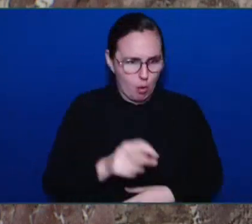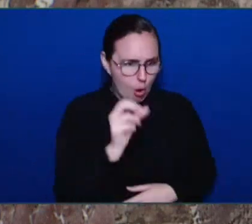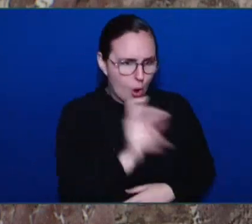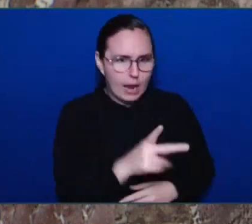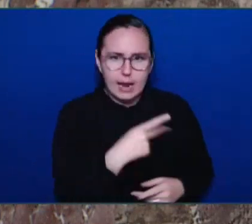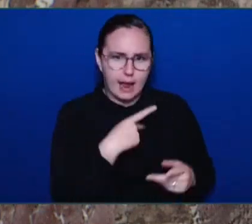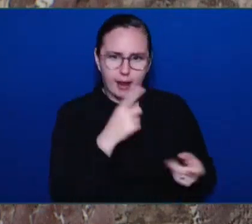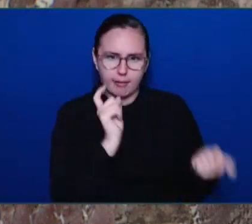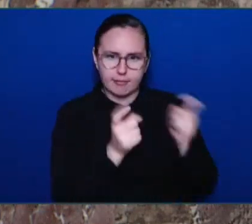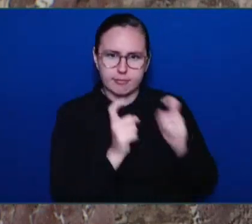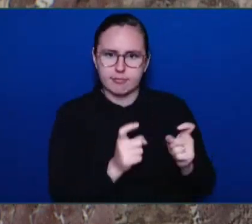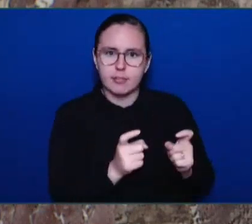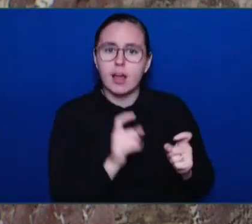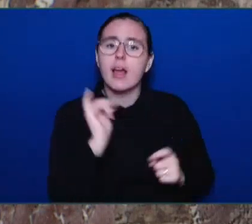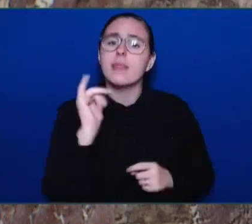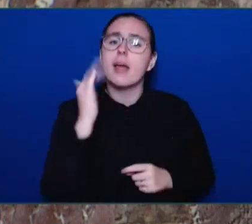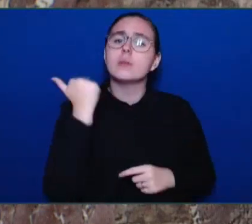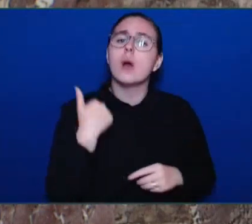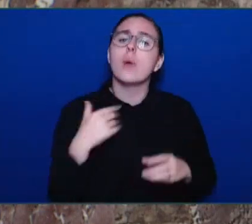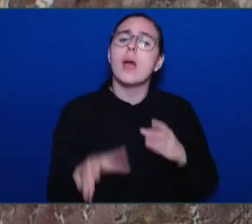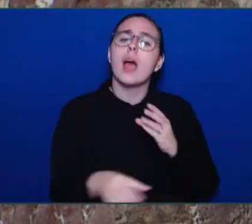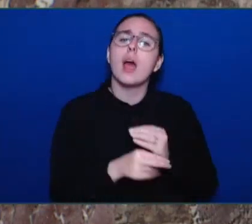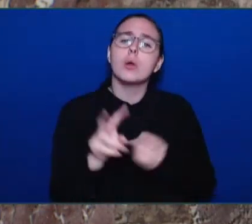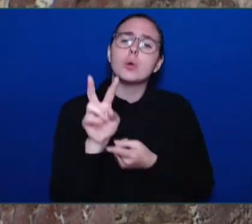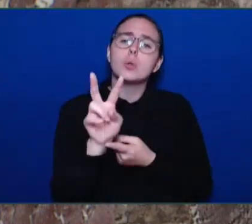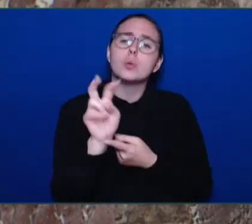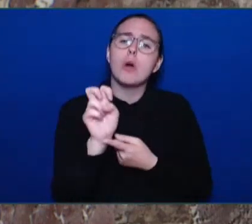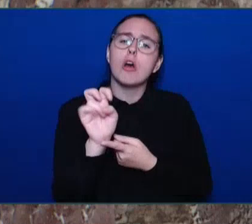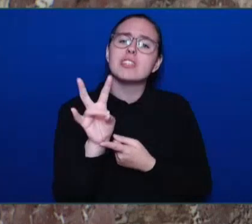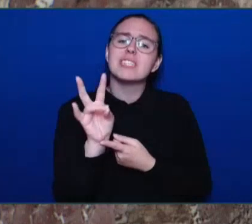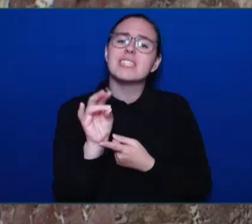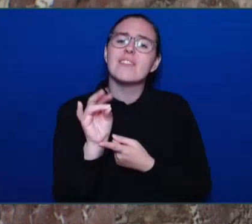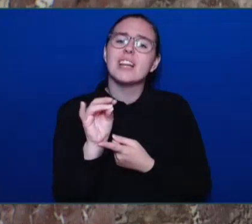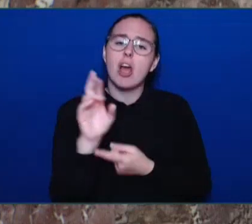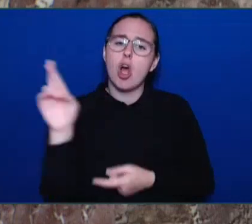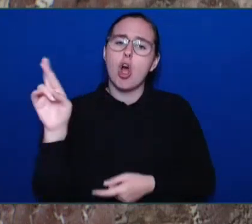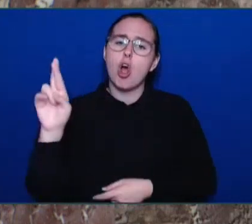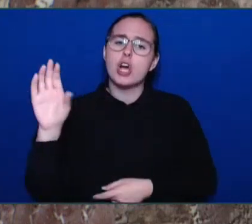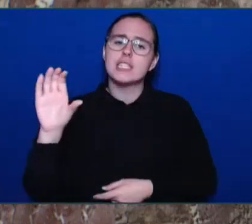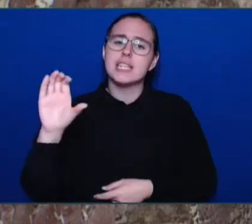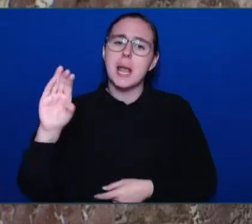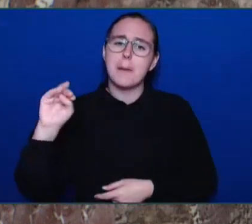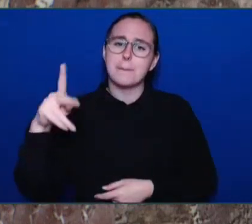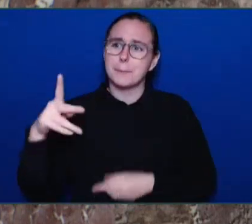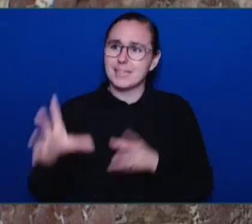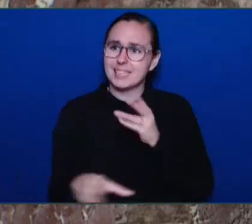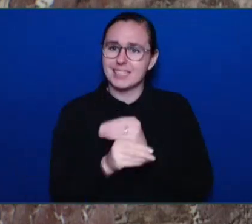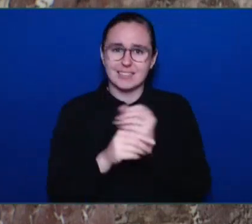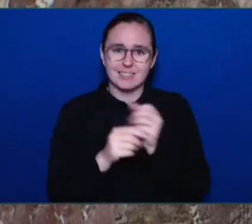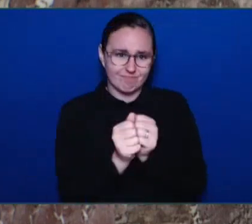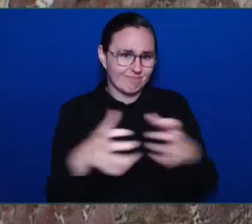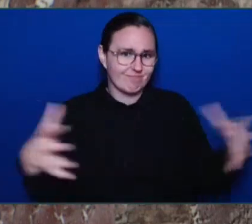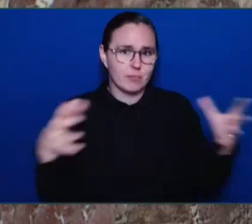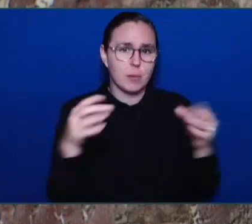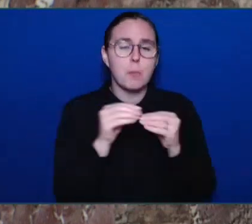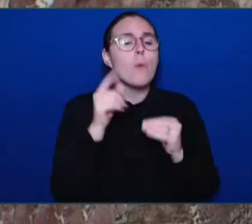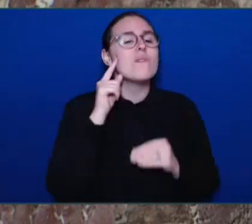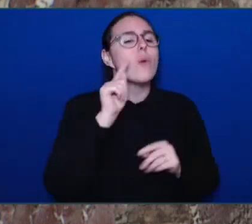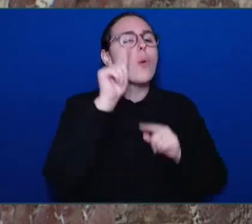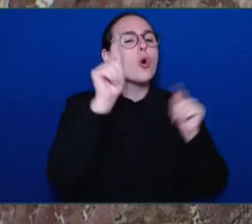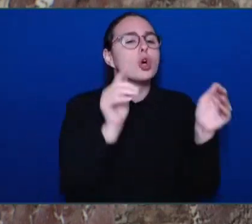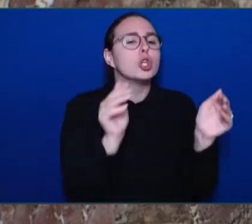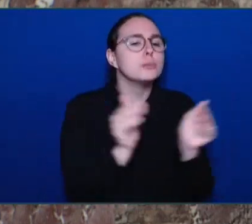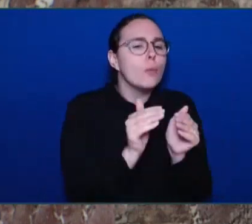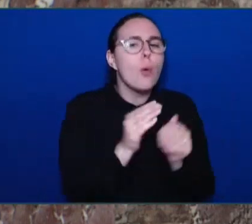270 positions for RCMP members in small rural communities right around this province. It's also why we